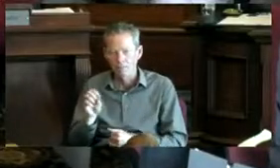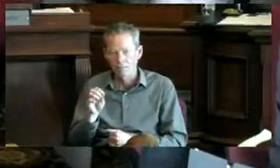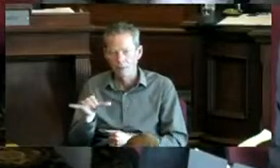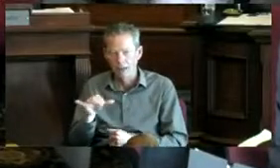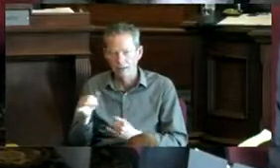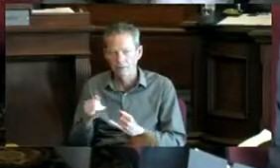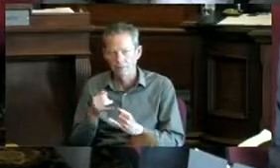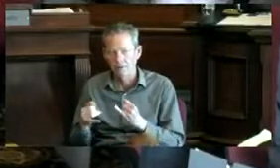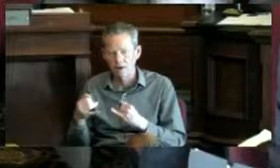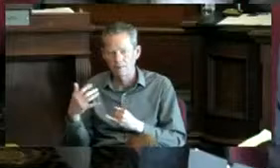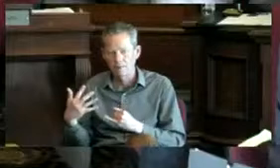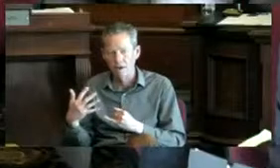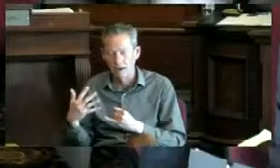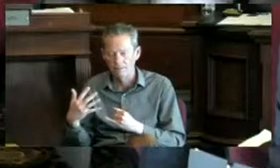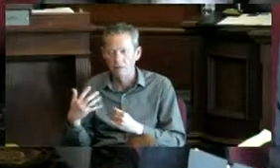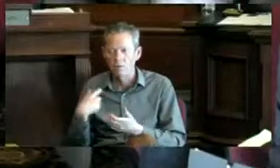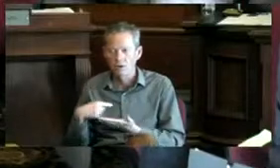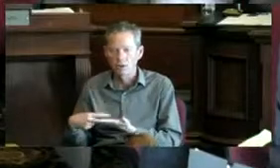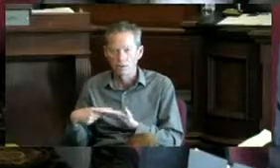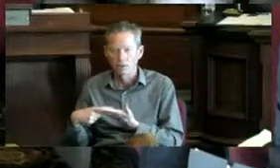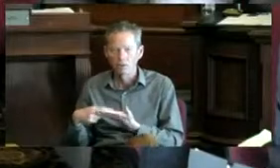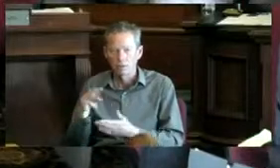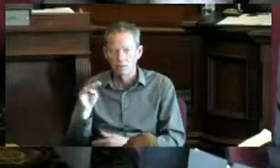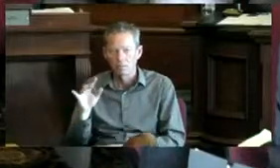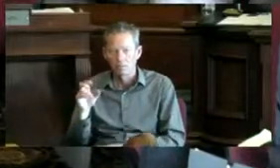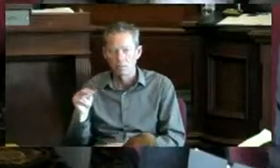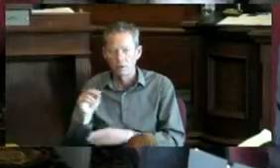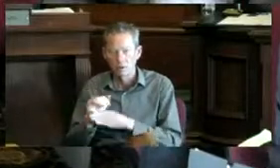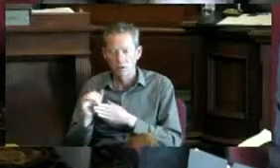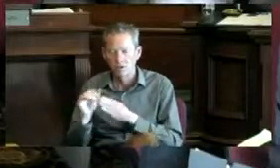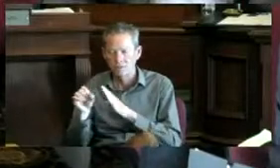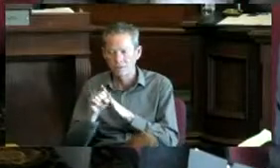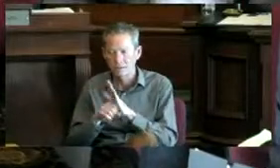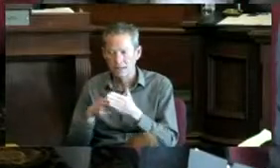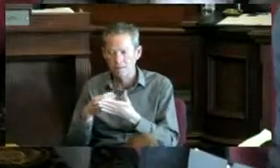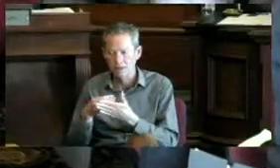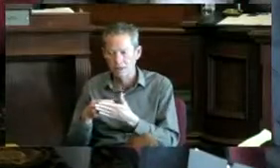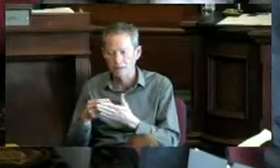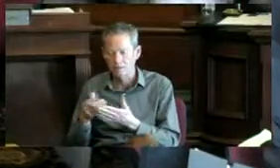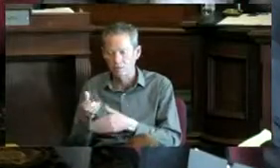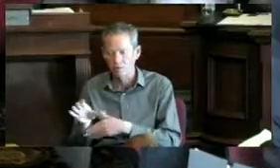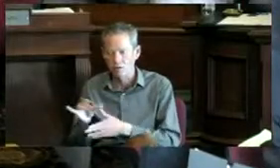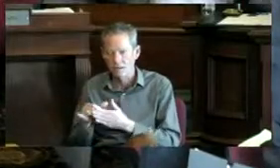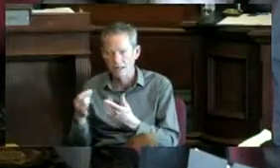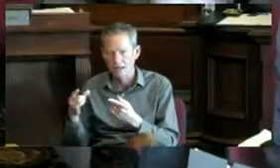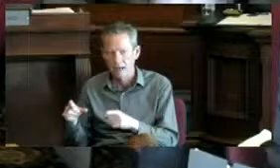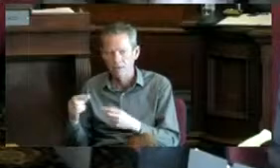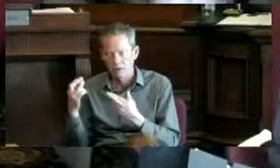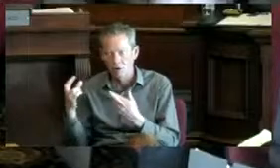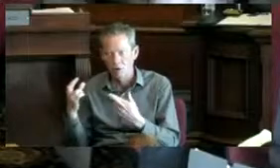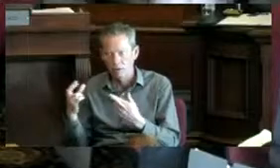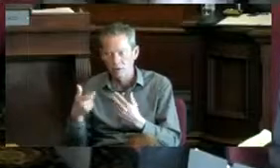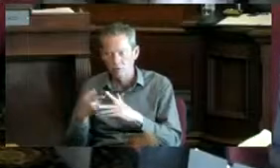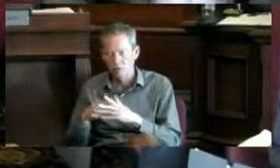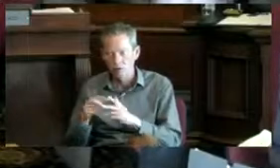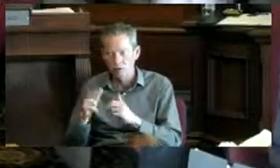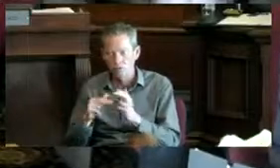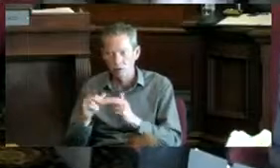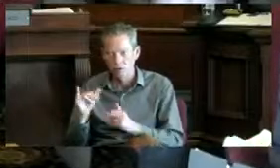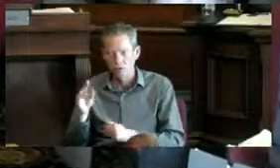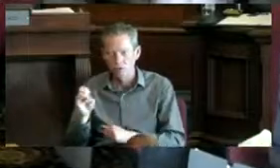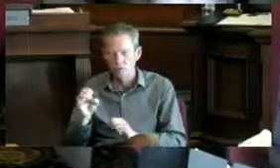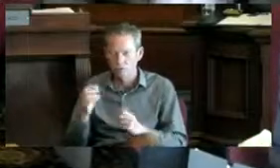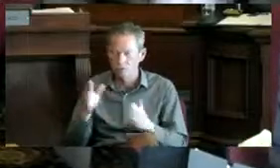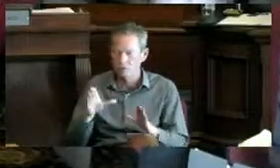then the final five, we're leveraging $1 million of state money to make those happen and hoping to start construction in June. Great. Thank